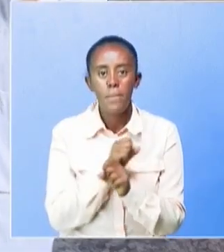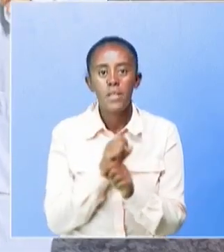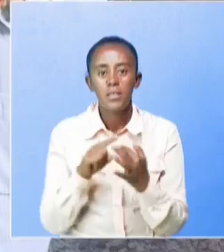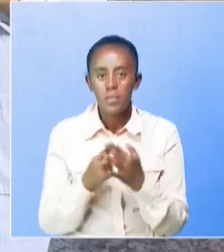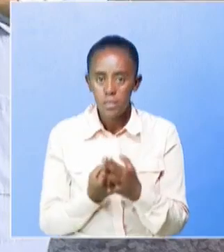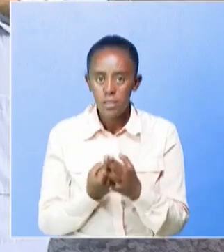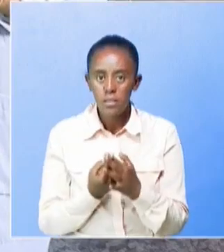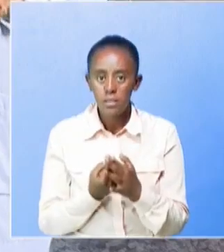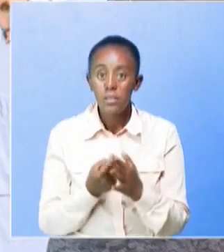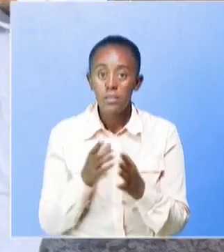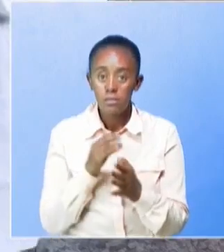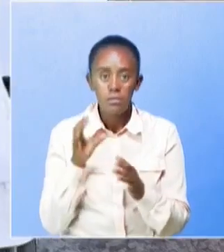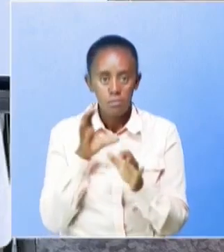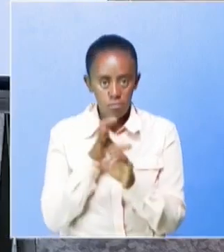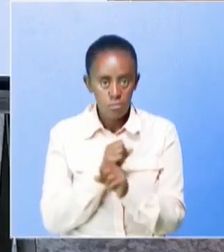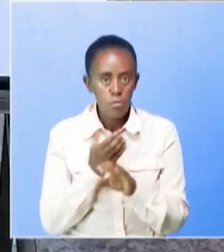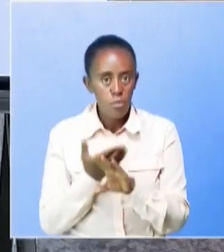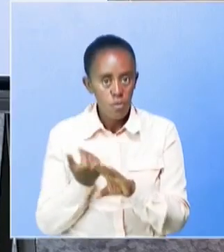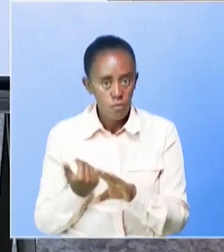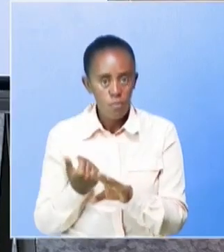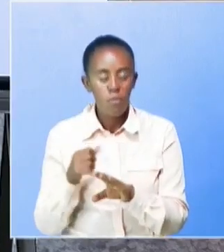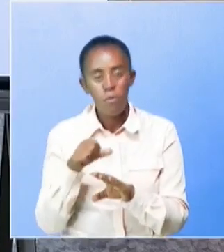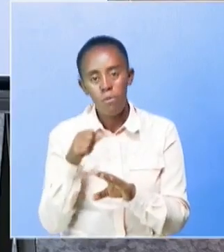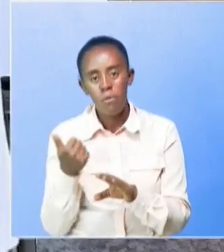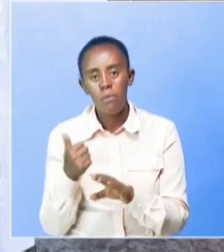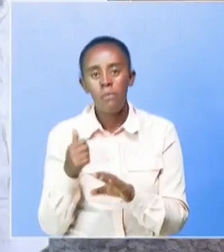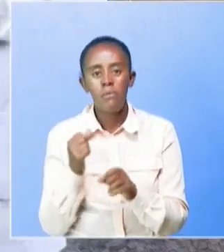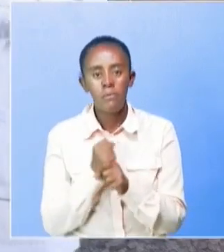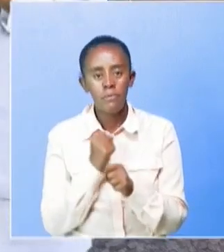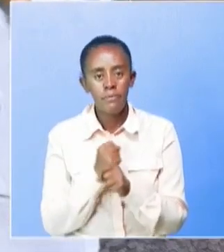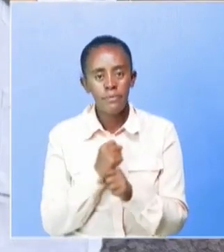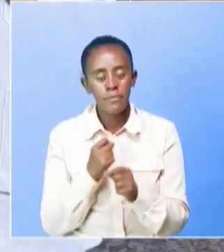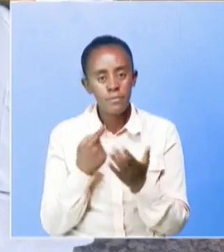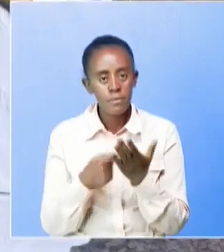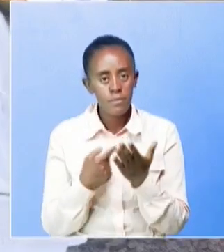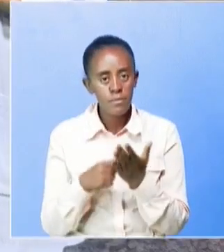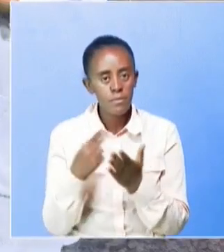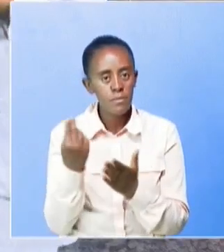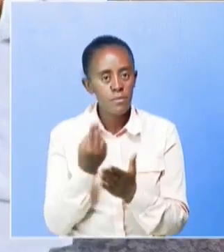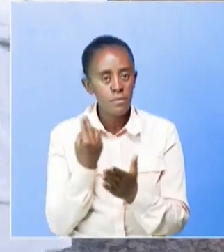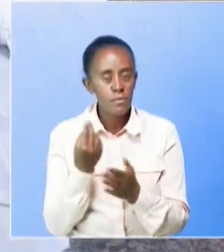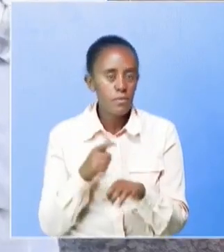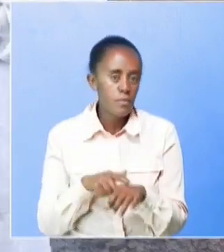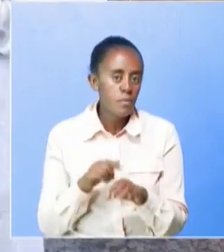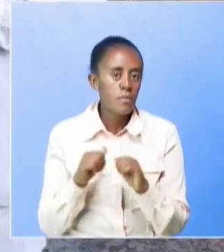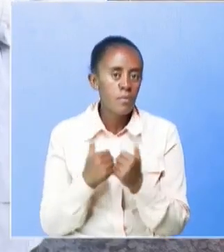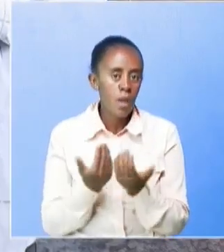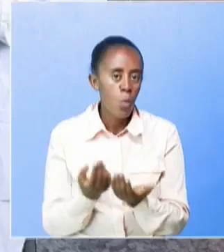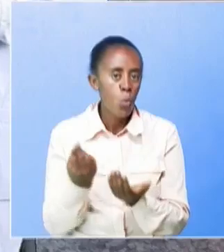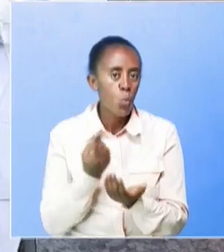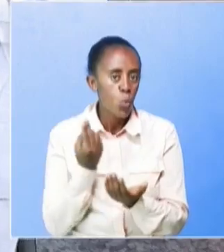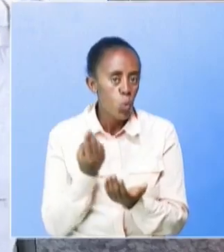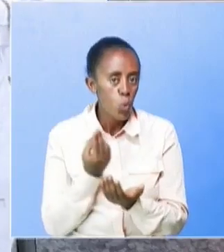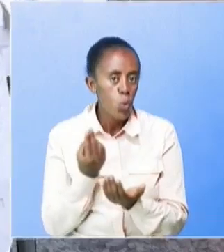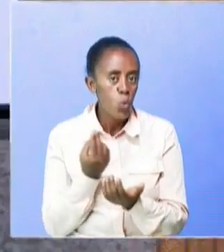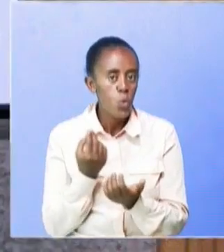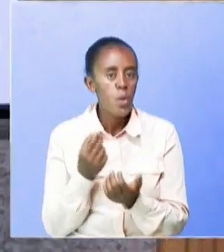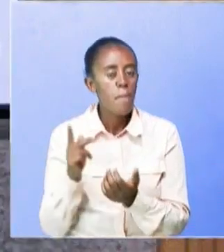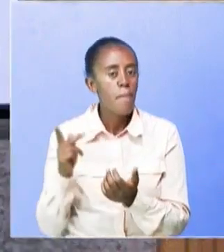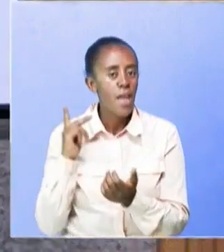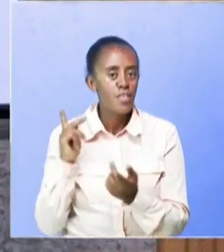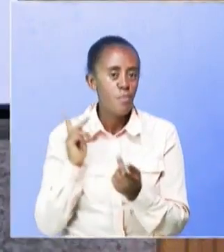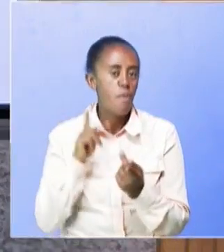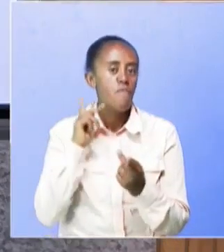started, and completed before another action in the past. This is usually how we use the past perfect